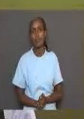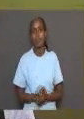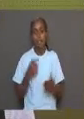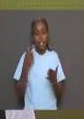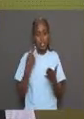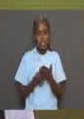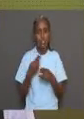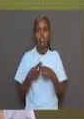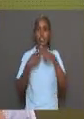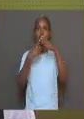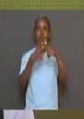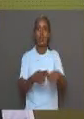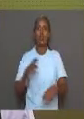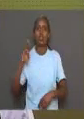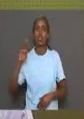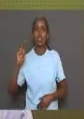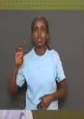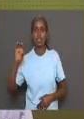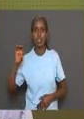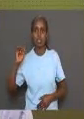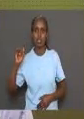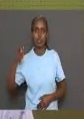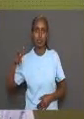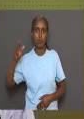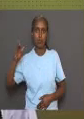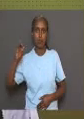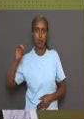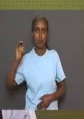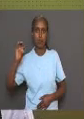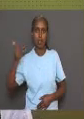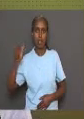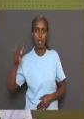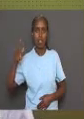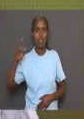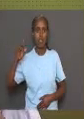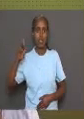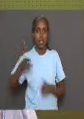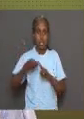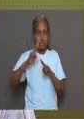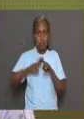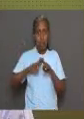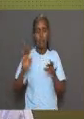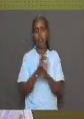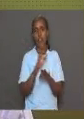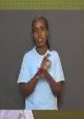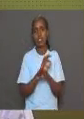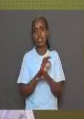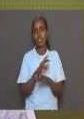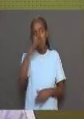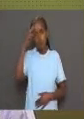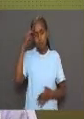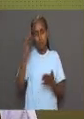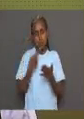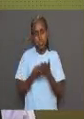These are called reciprocal functions because they are reciprocals